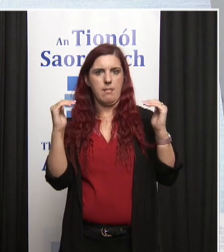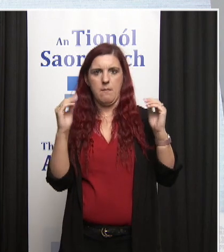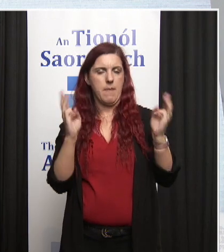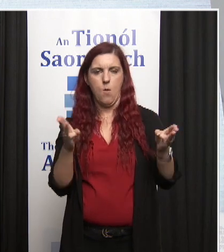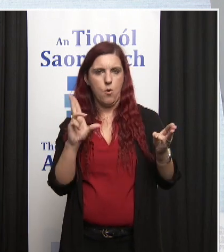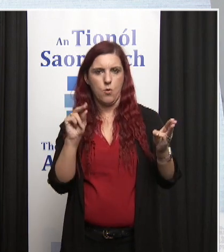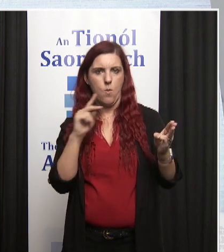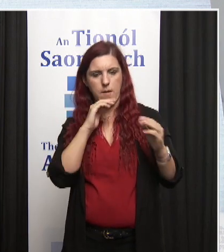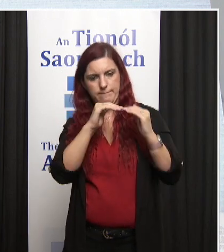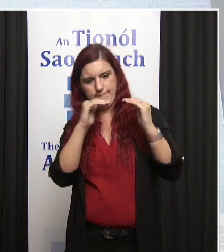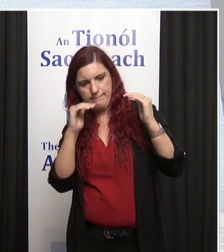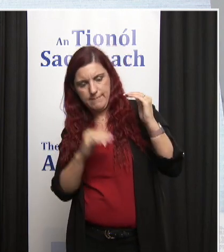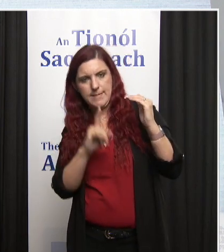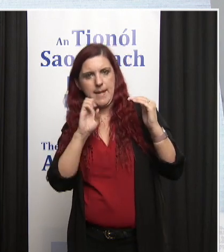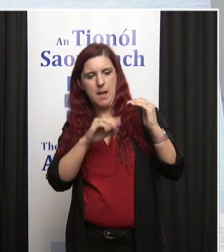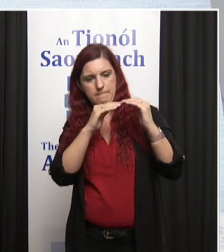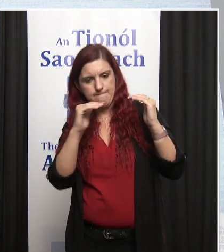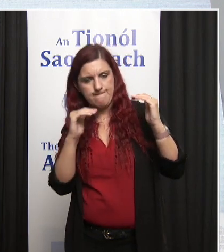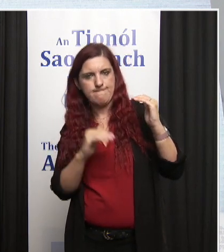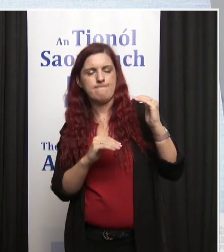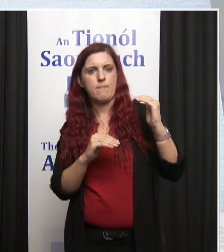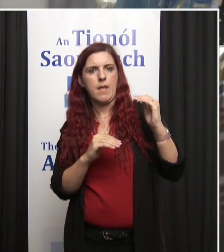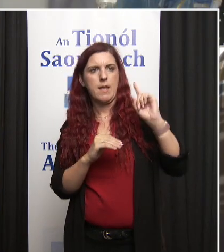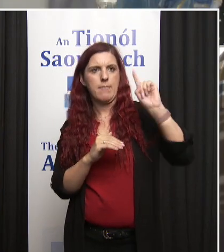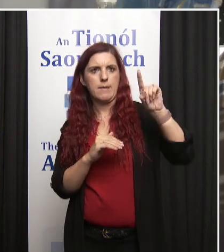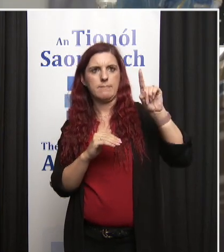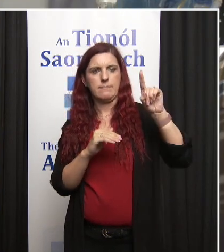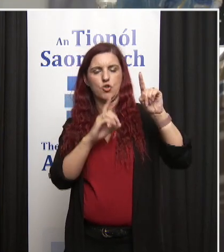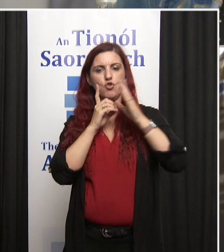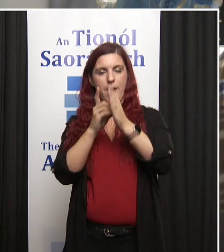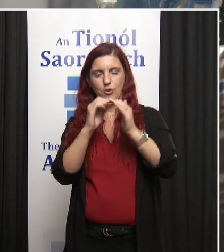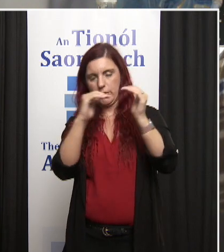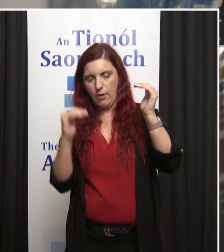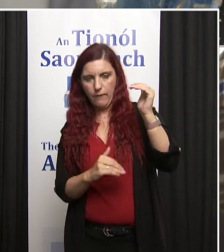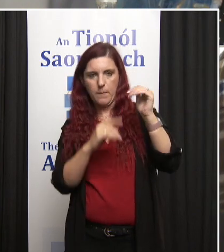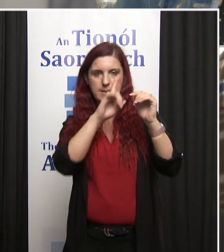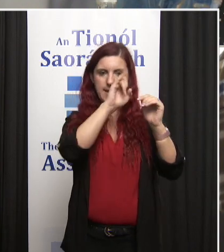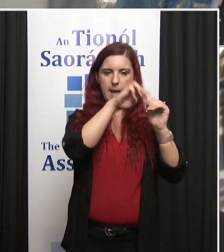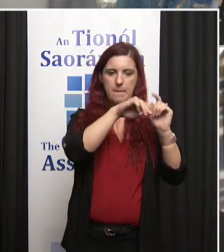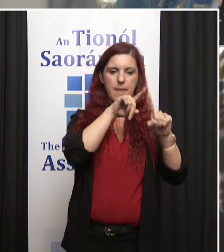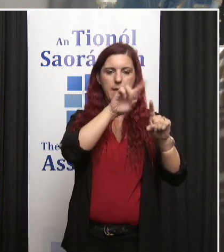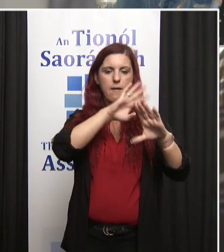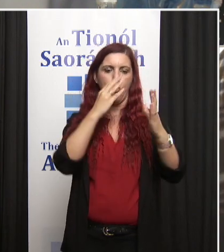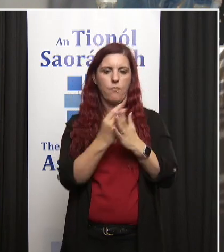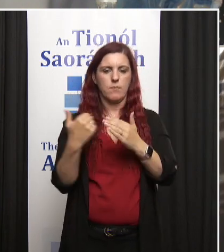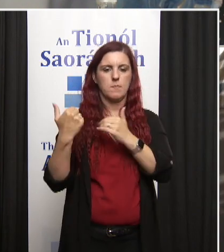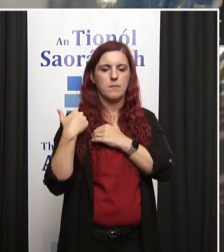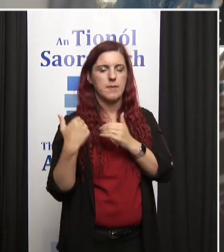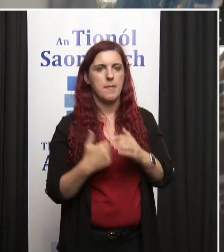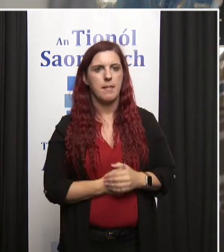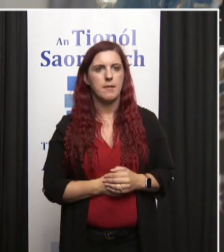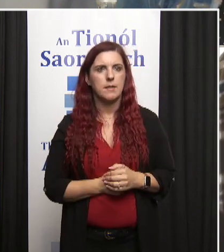that the DAM would be overall and would have overall responsibility, and that there would be one as opposed to 4